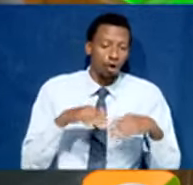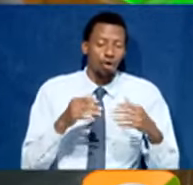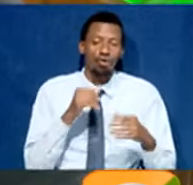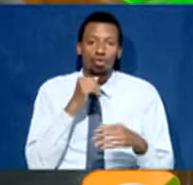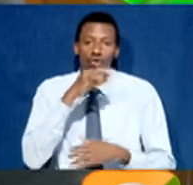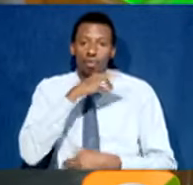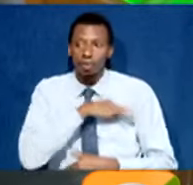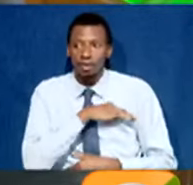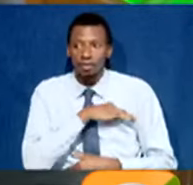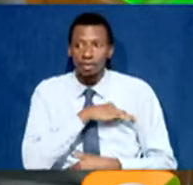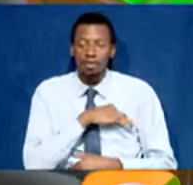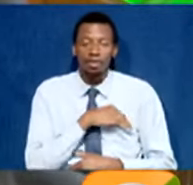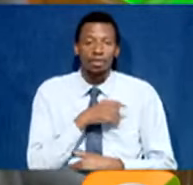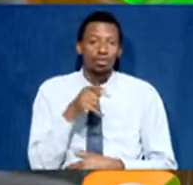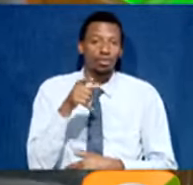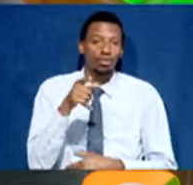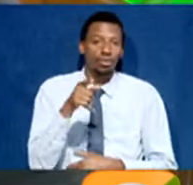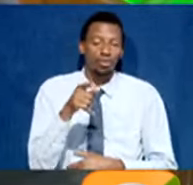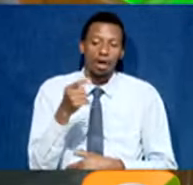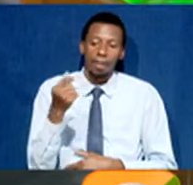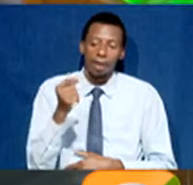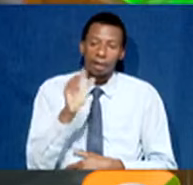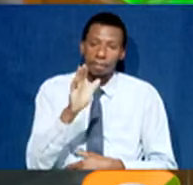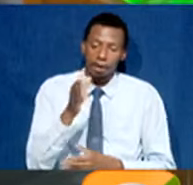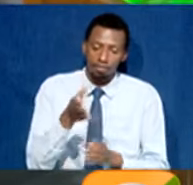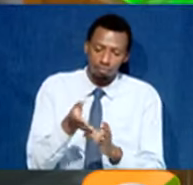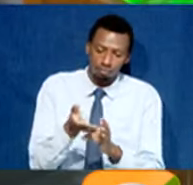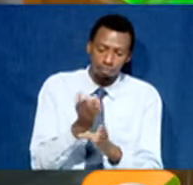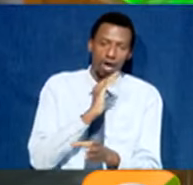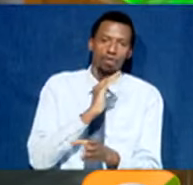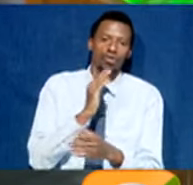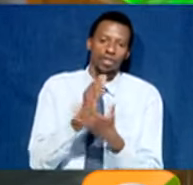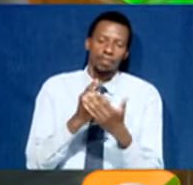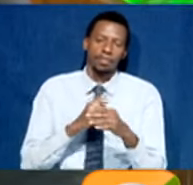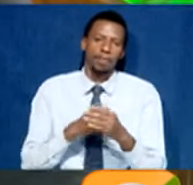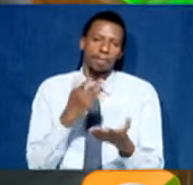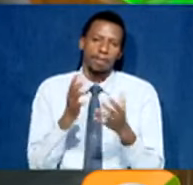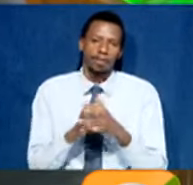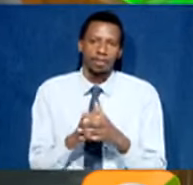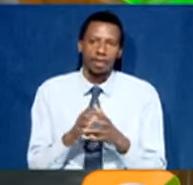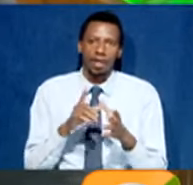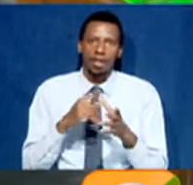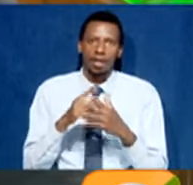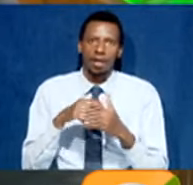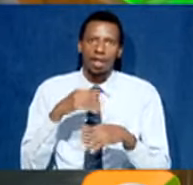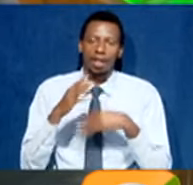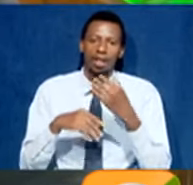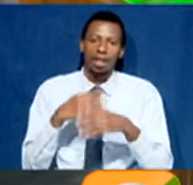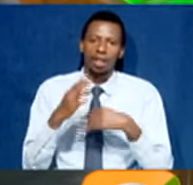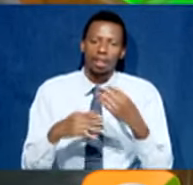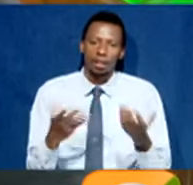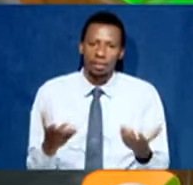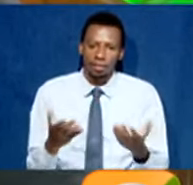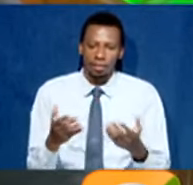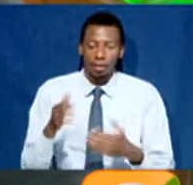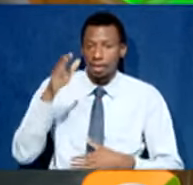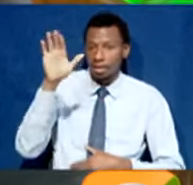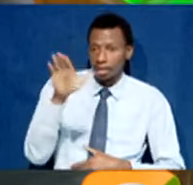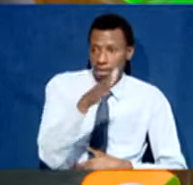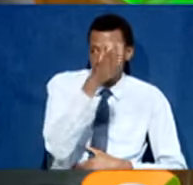day, you would, you know, get your money out at some point. Then overnight, in